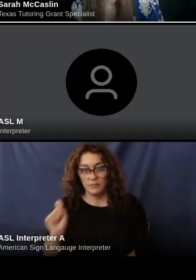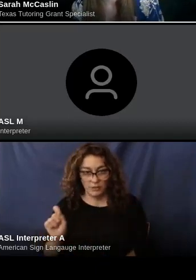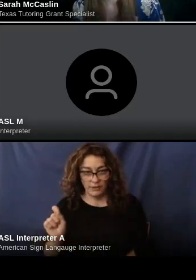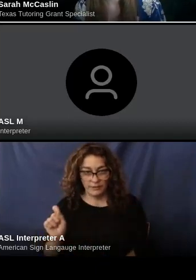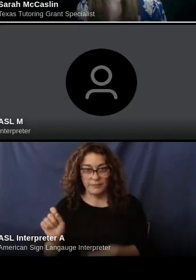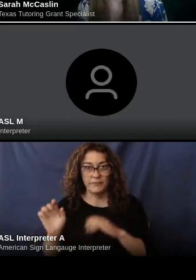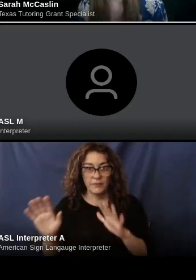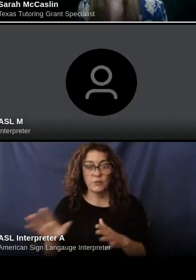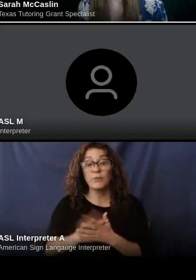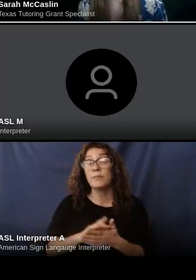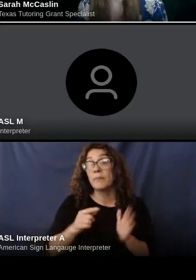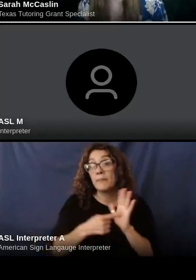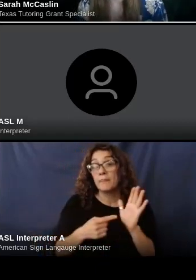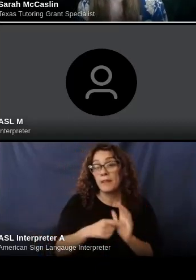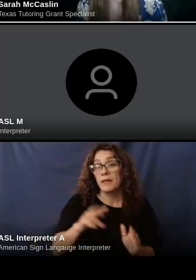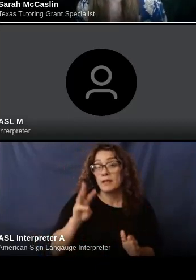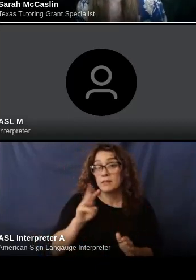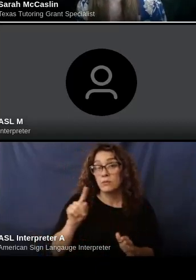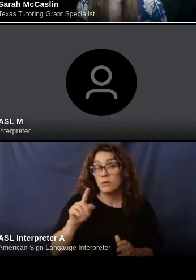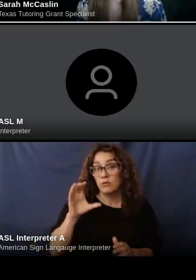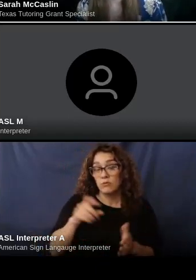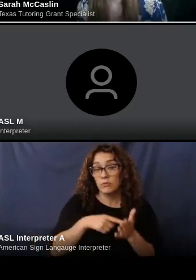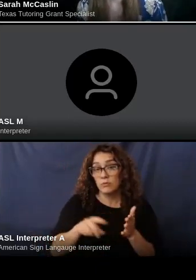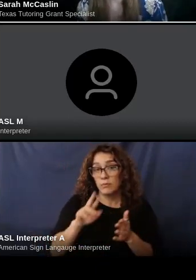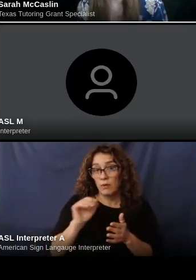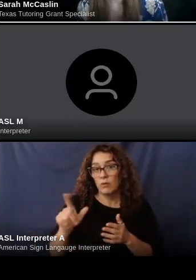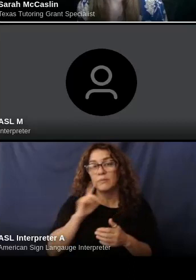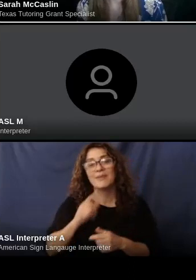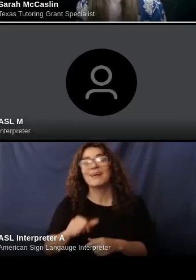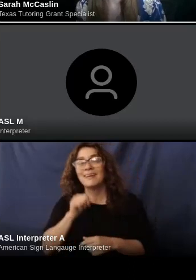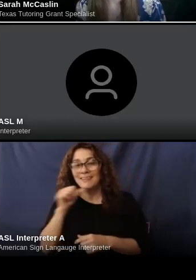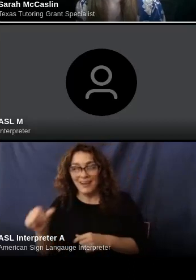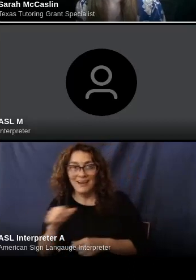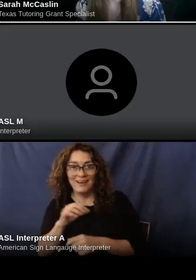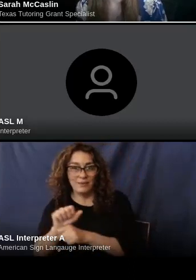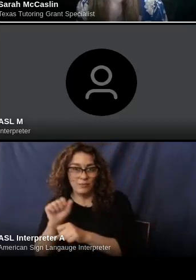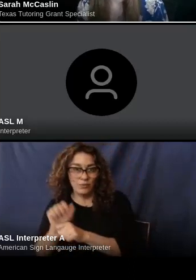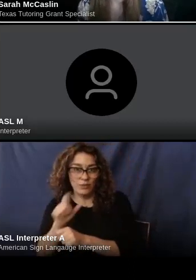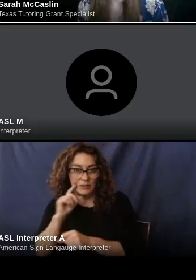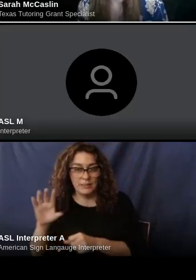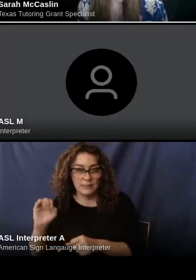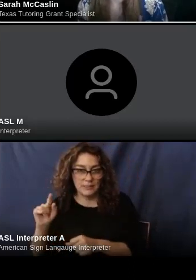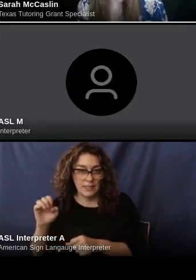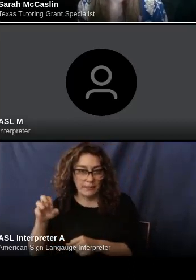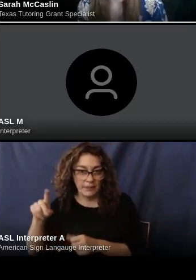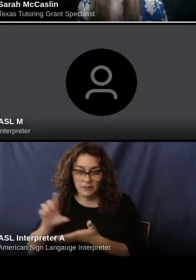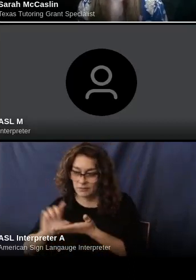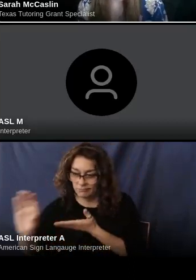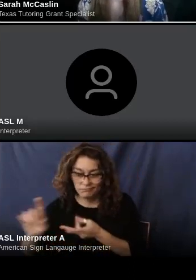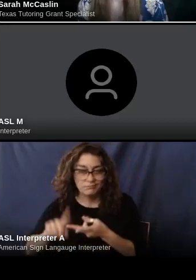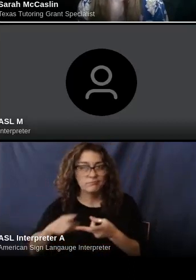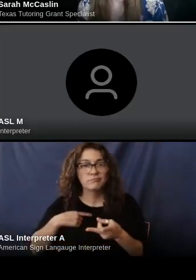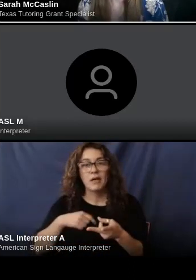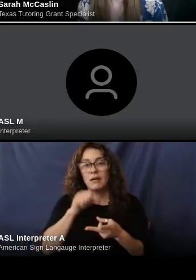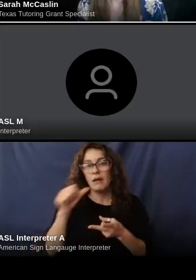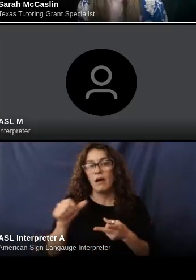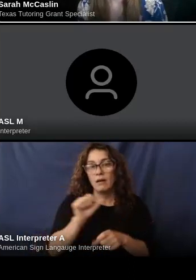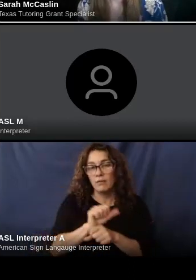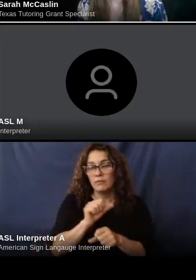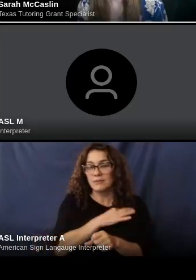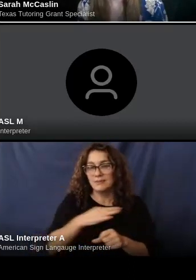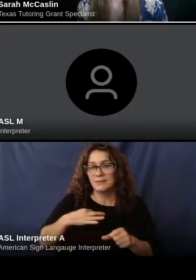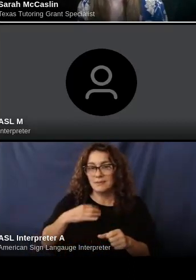6100 payroll, you cannot do non-employee stipends. Contributions to employment retirement plans is not allowed. And